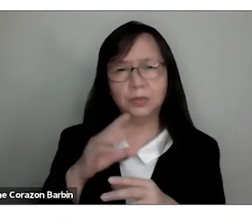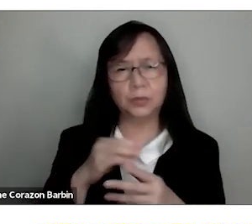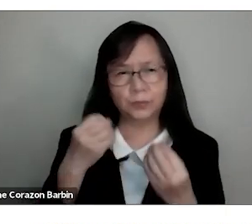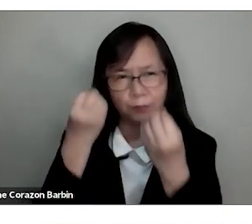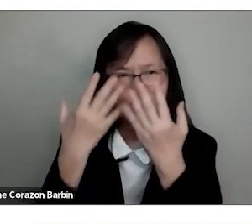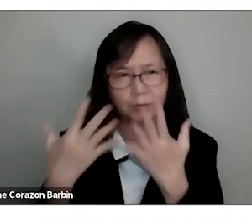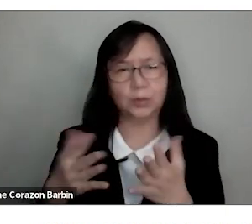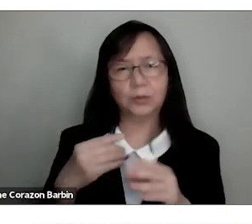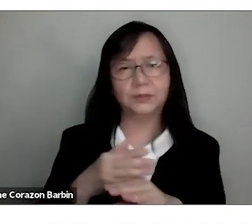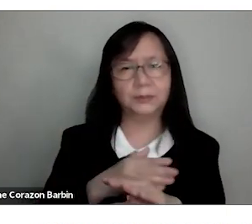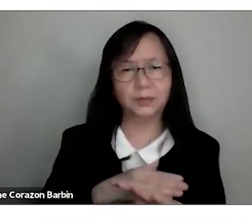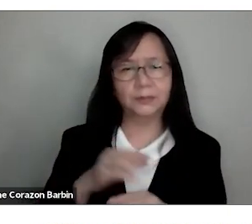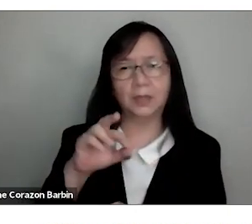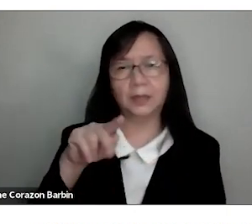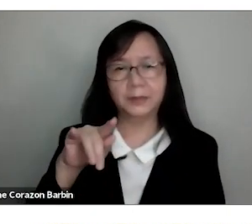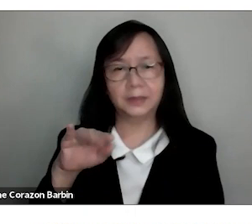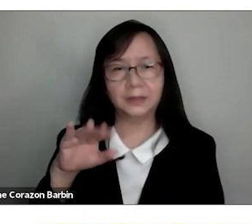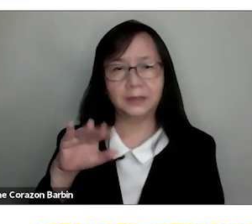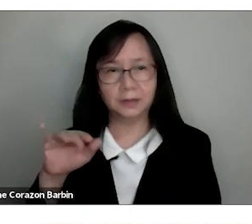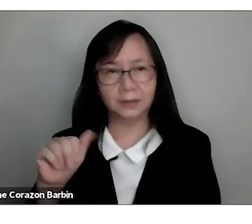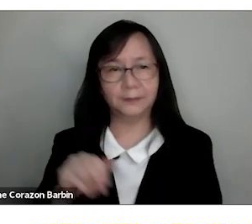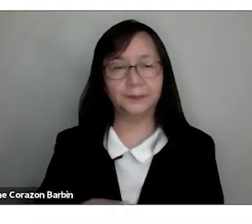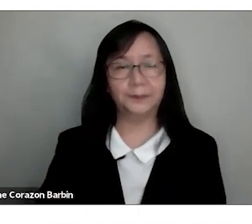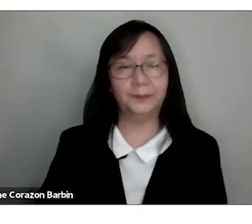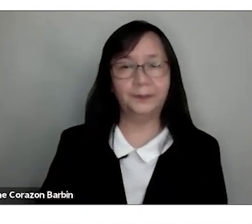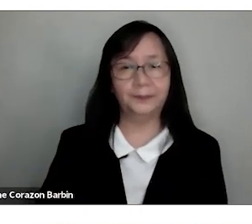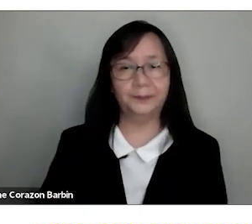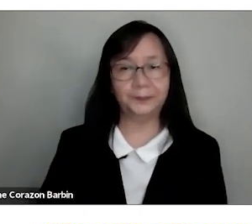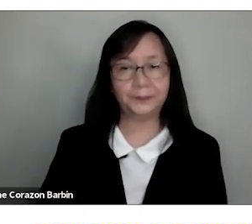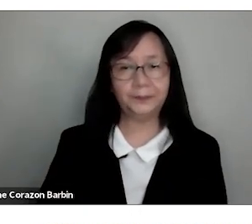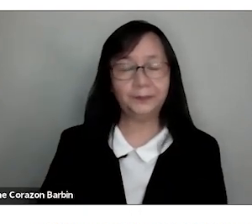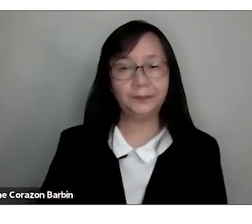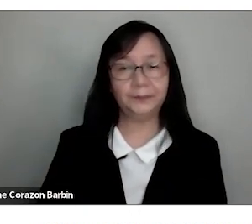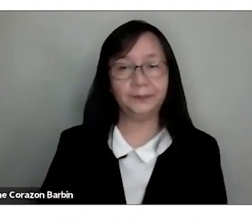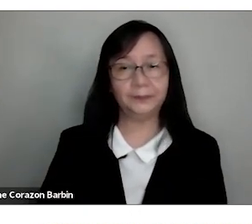RPA COEA. Next slide, please.